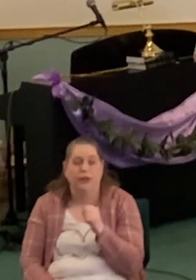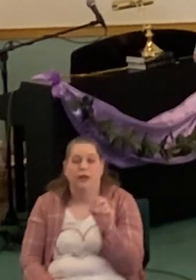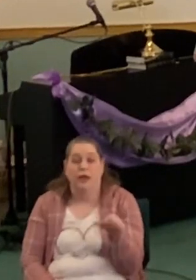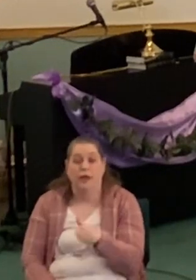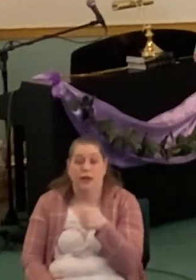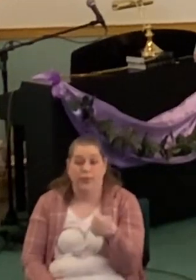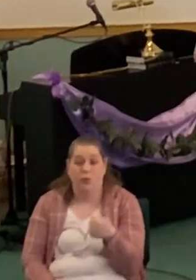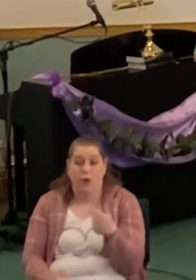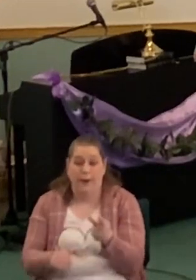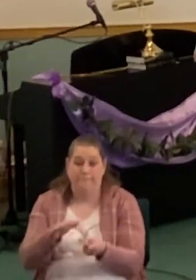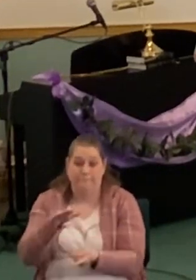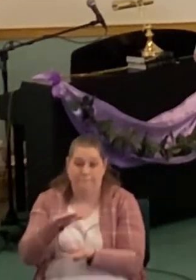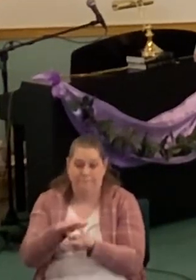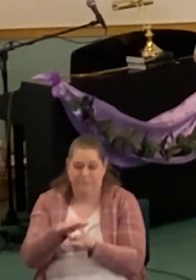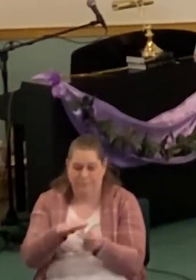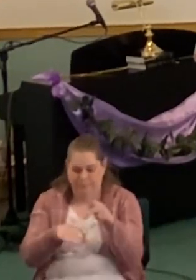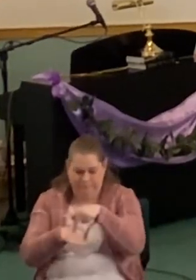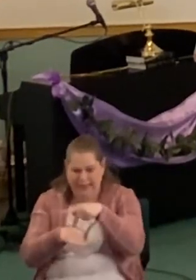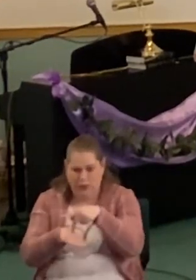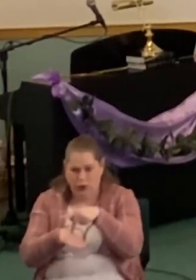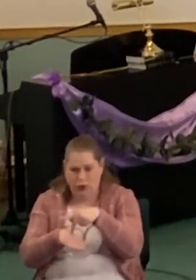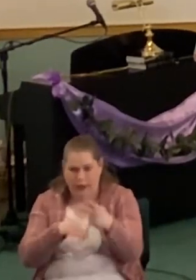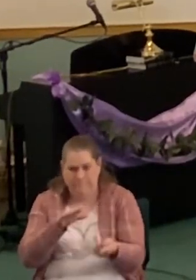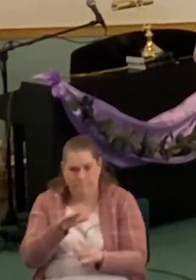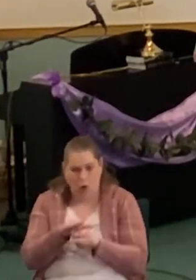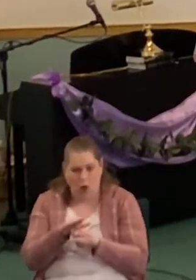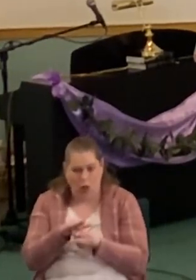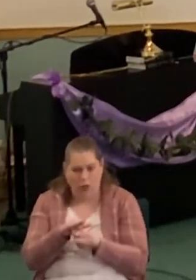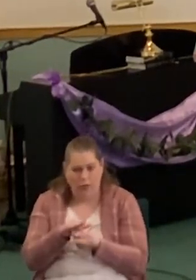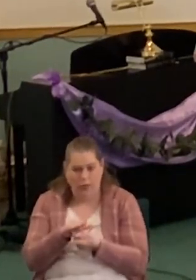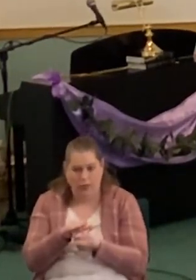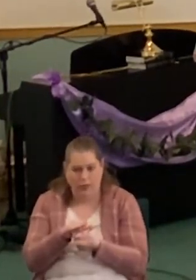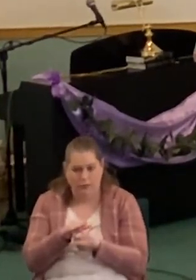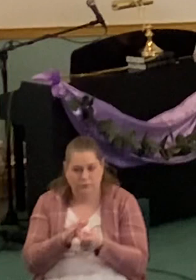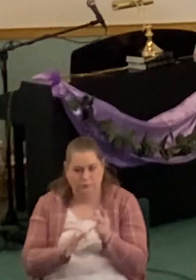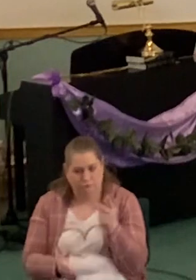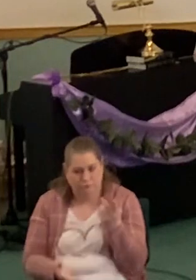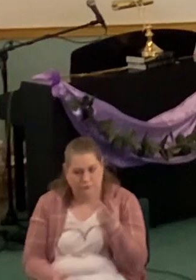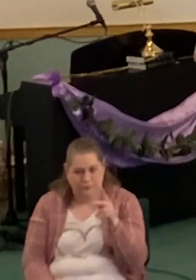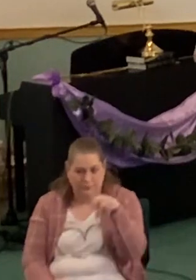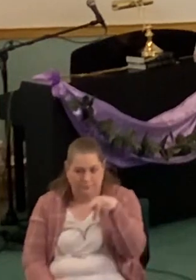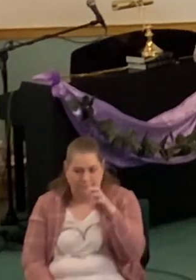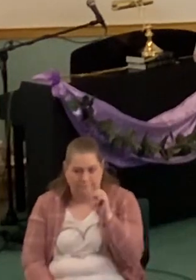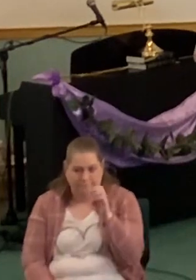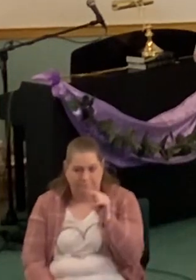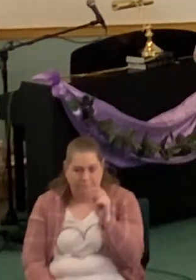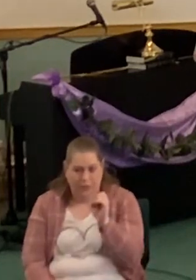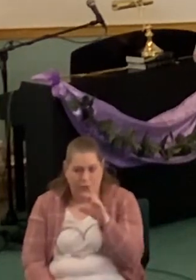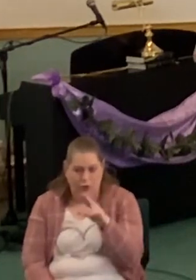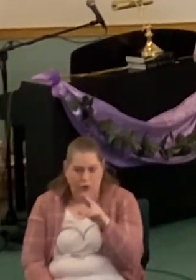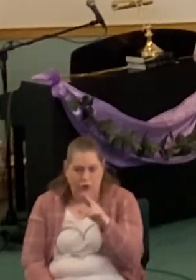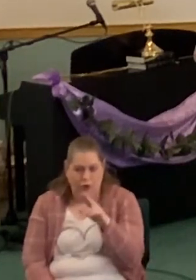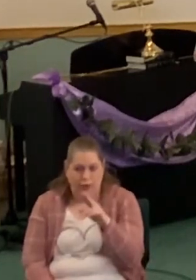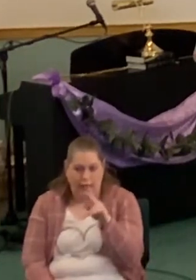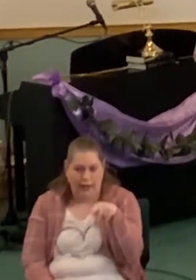and Paul. The first 12 chapters are the ministry of Peter. Then chapters 13 through 28 are the ministry of